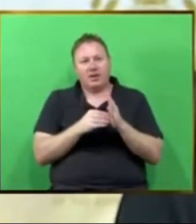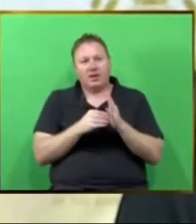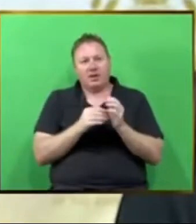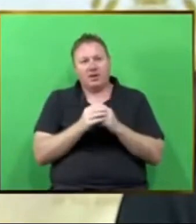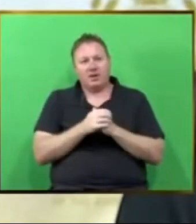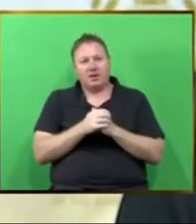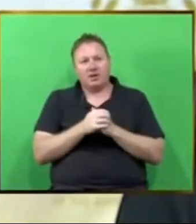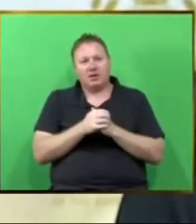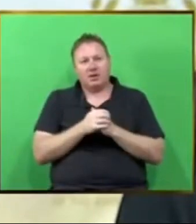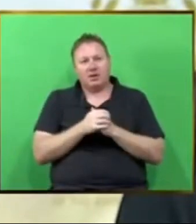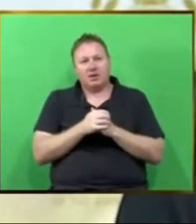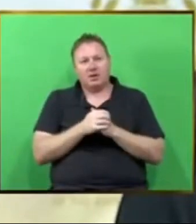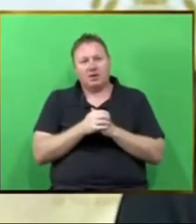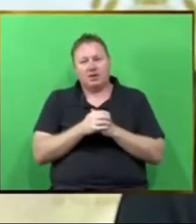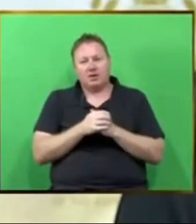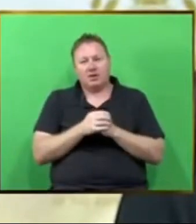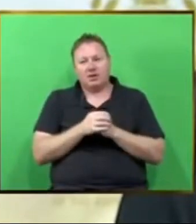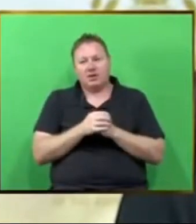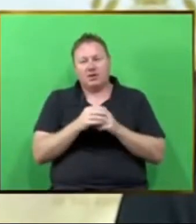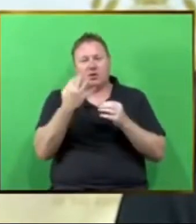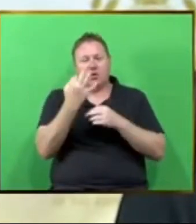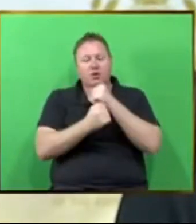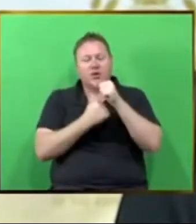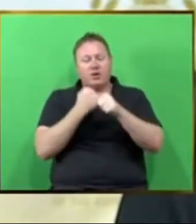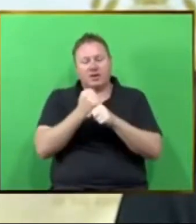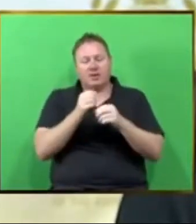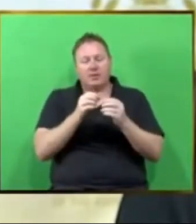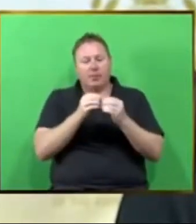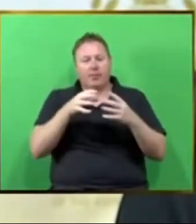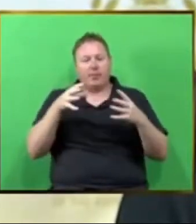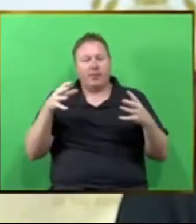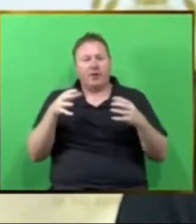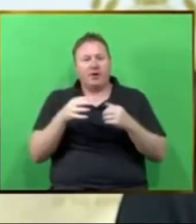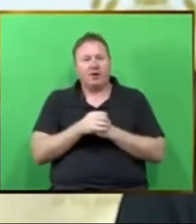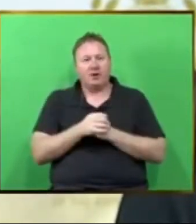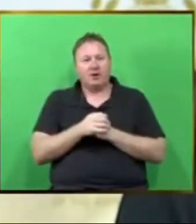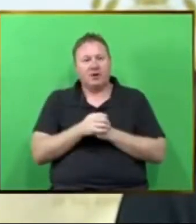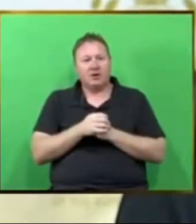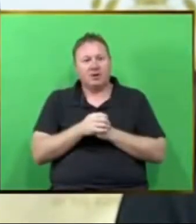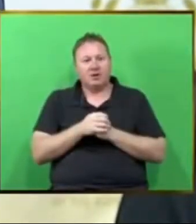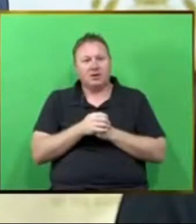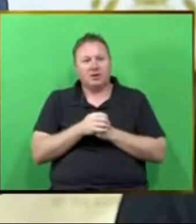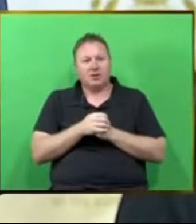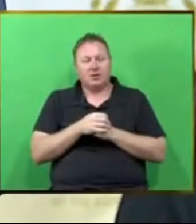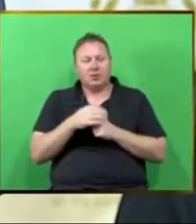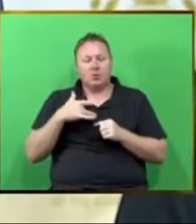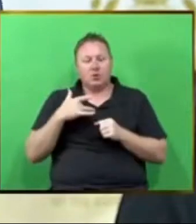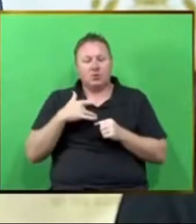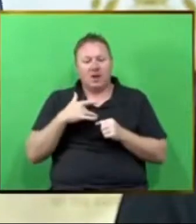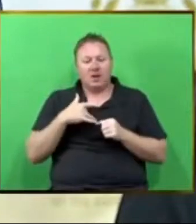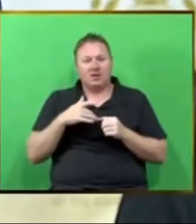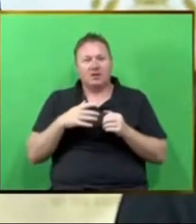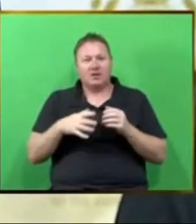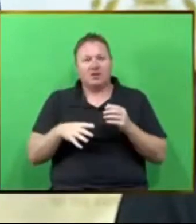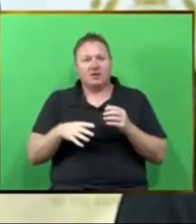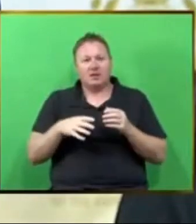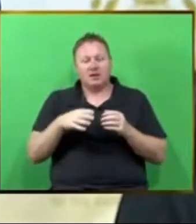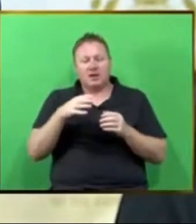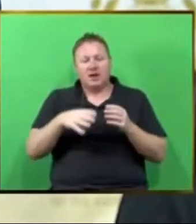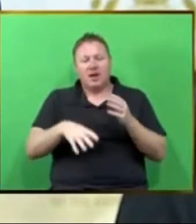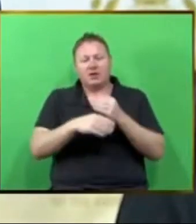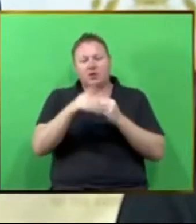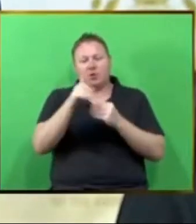many continue to grow over the next 3 years, despite the reductions. Regarding municipalities, an additional 1.4 billion